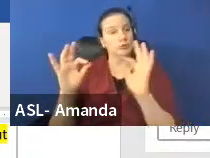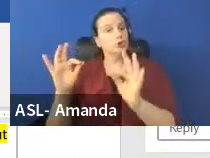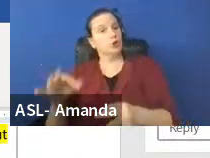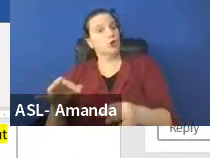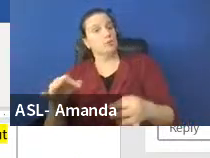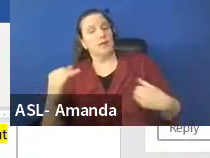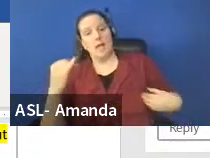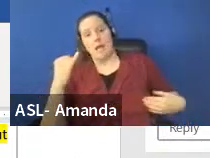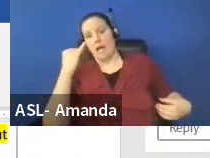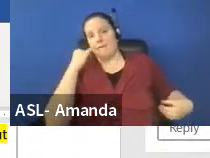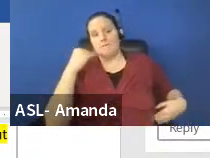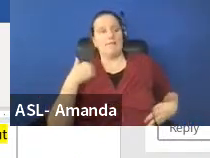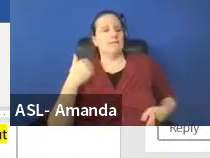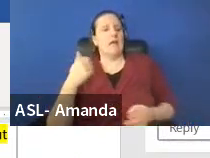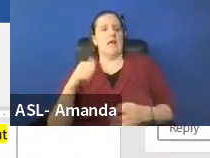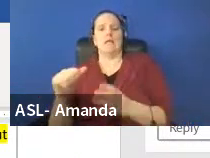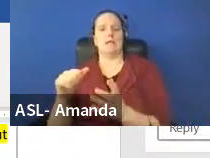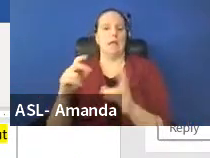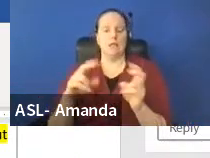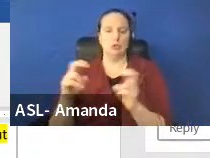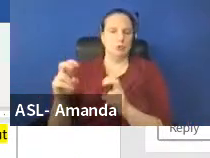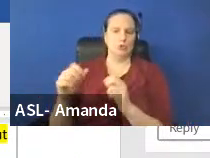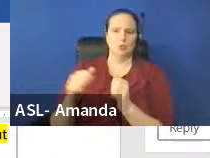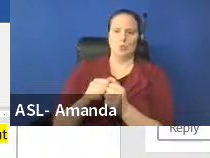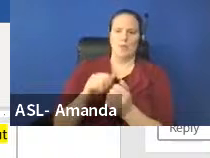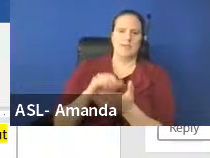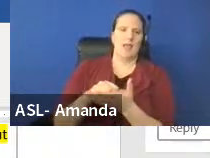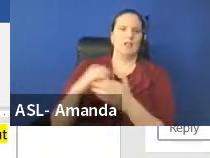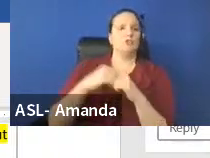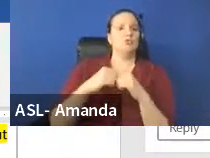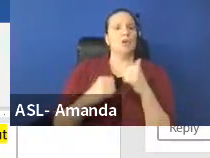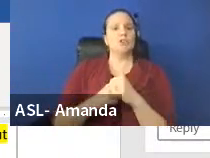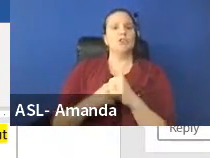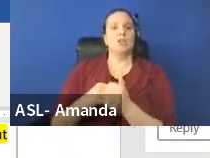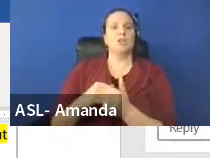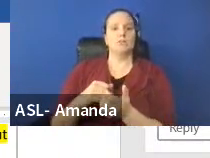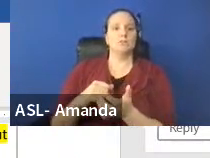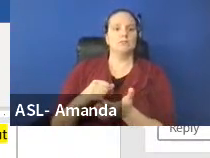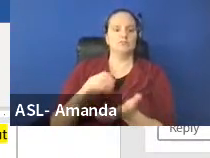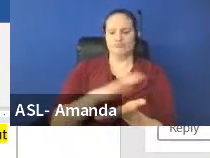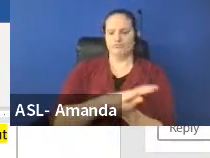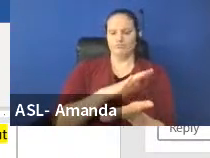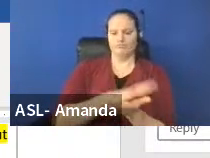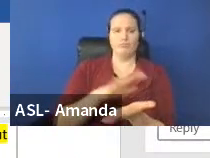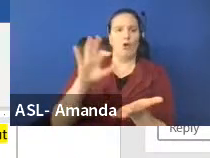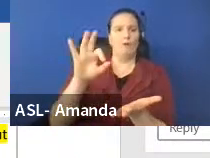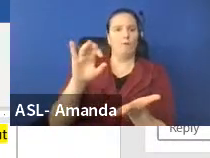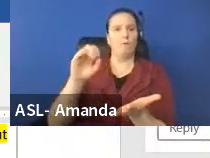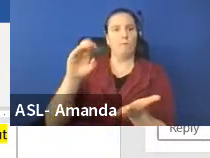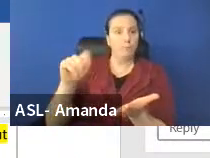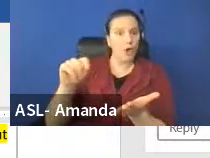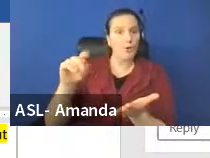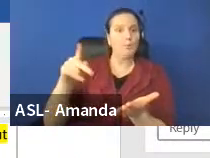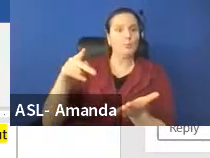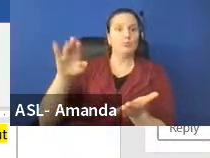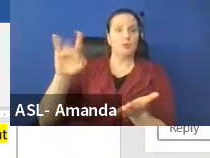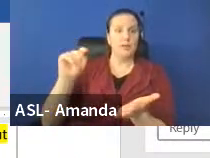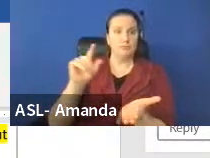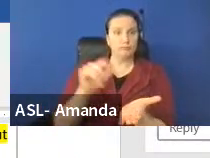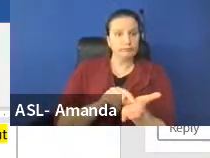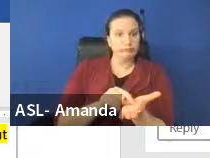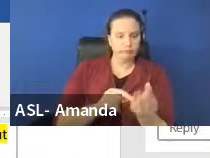were any issues with the construction footprint, and certainly